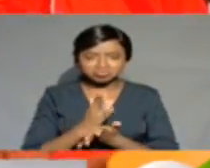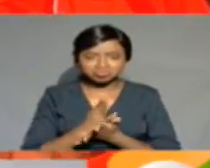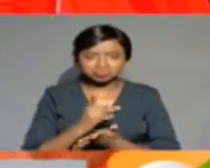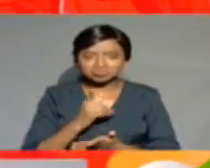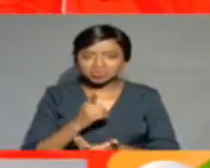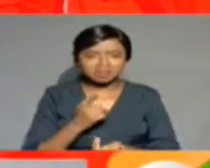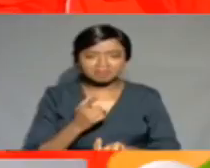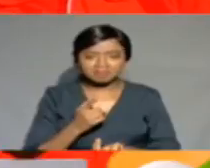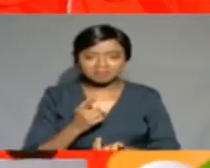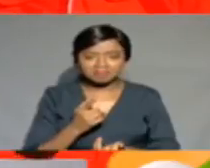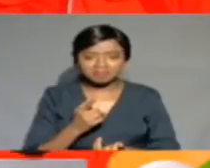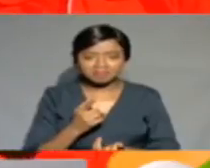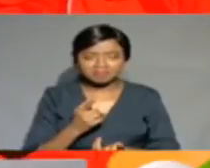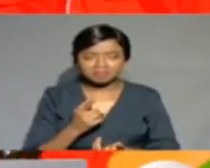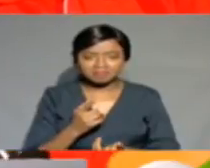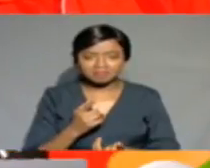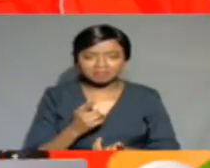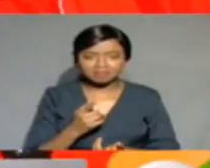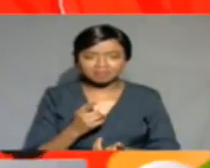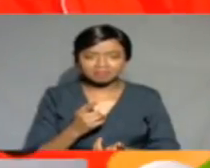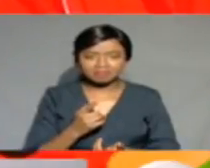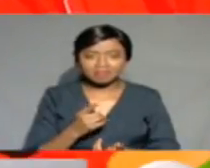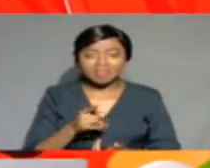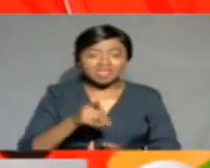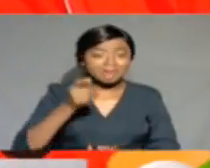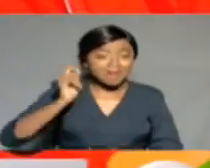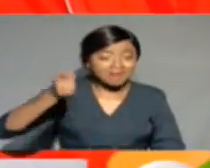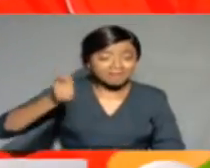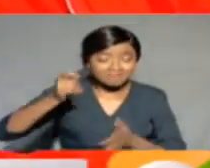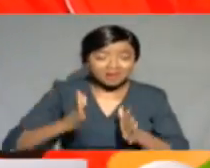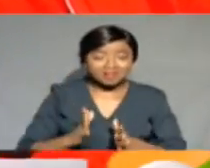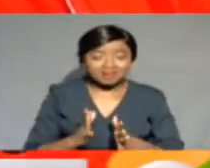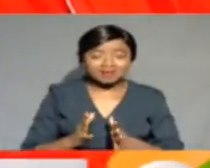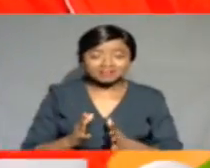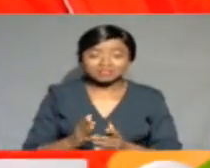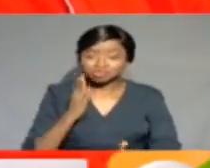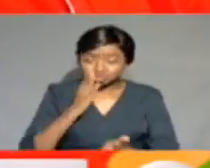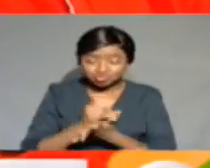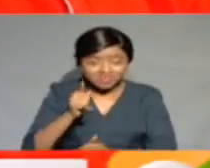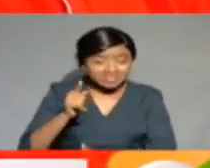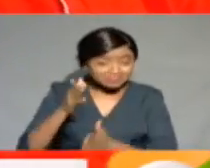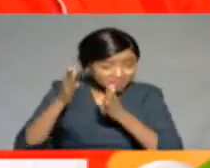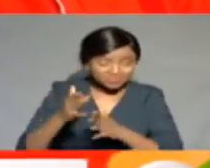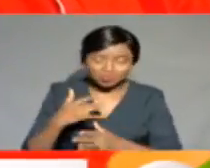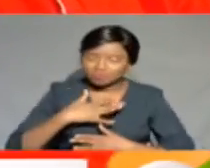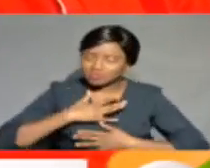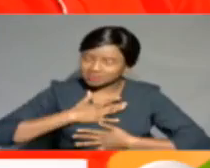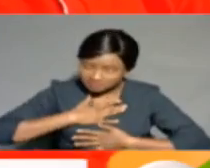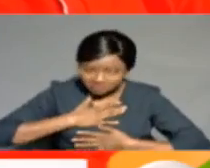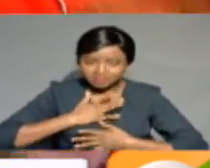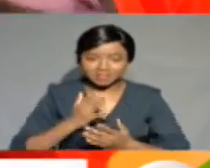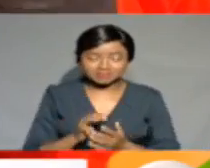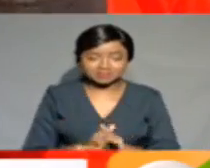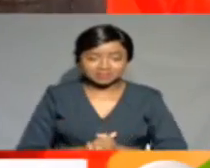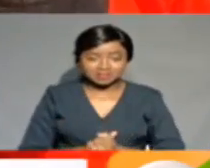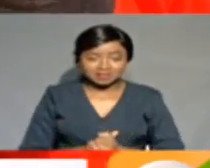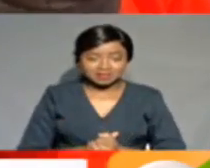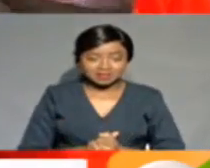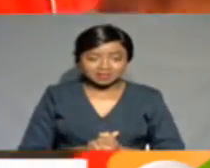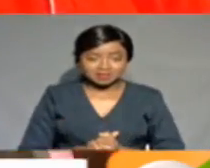Don't mention names. Yeah, not mentioning names is a person known as a bell ringer. The bell ringer, I have most respect for that particular person. And for